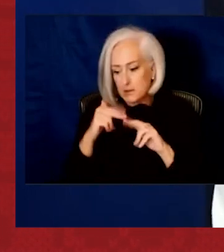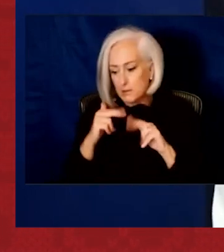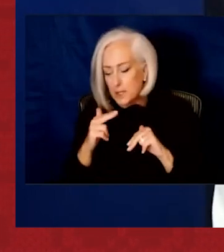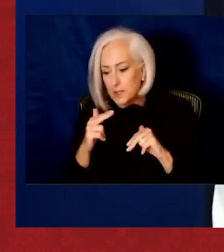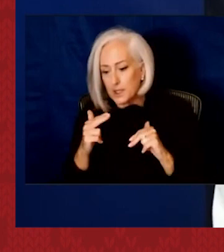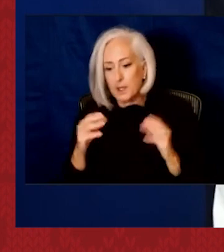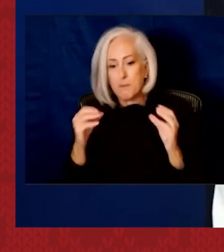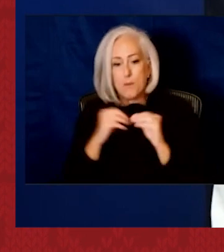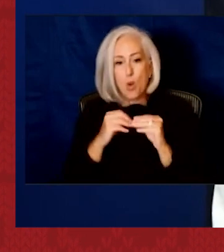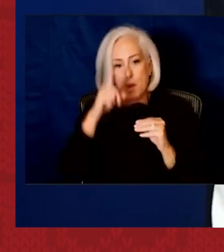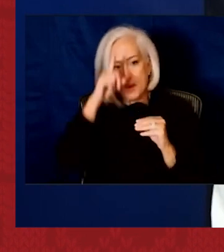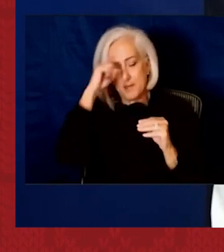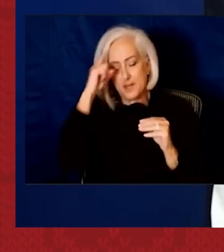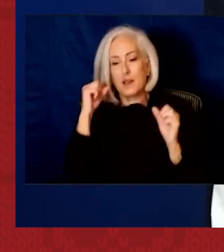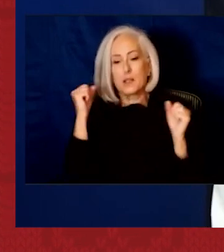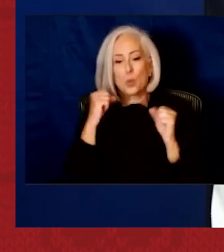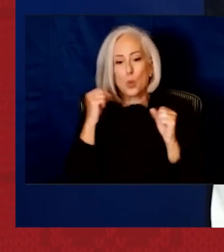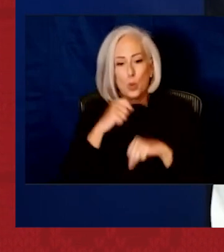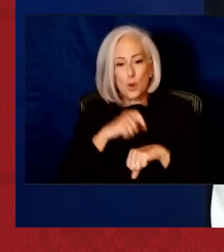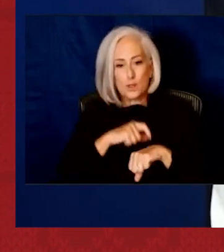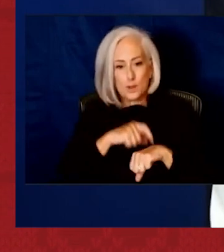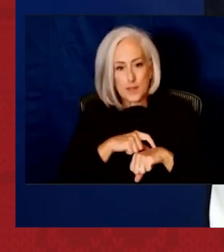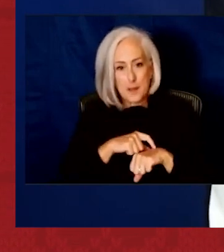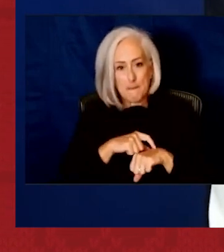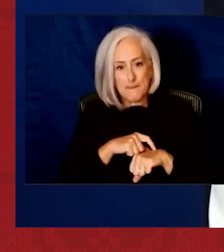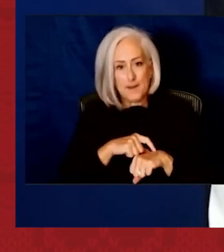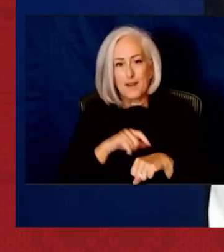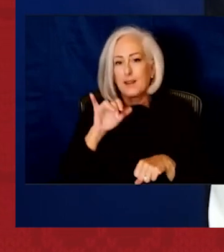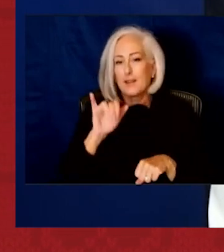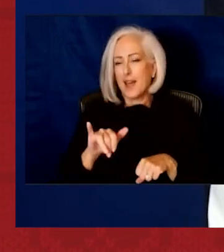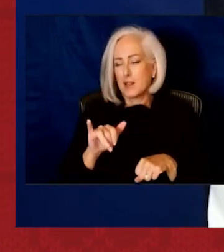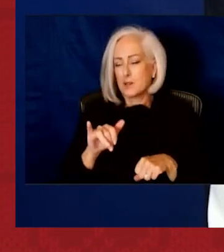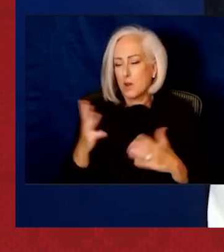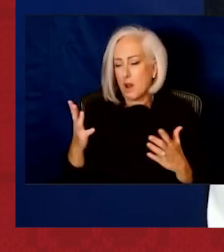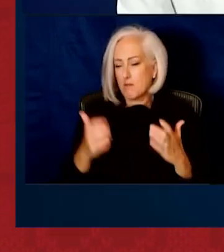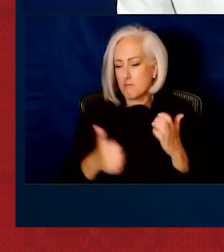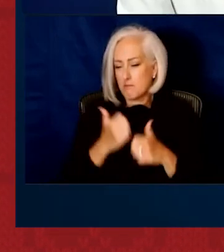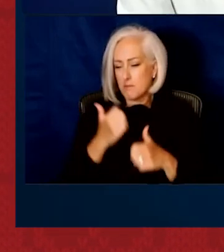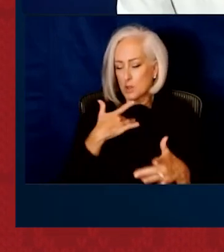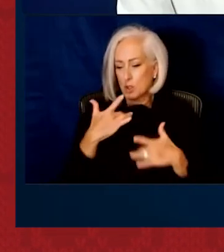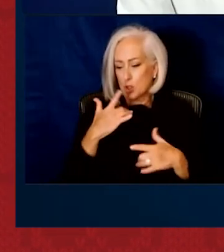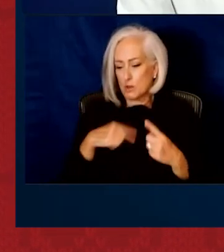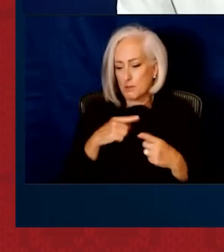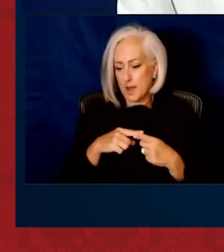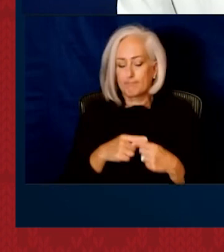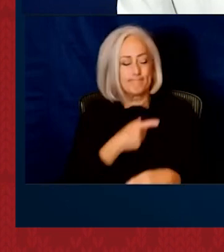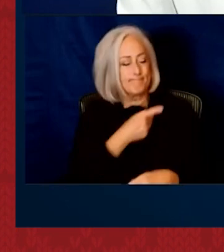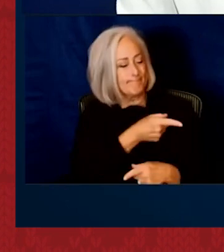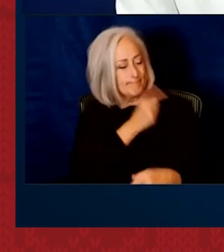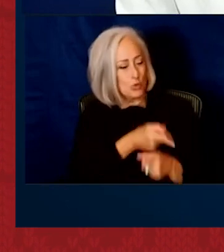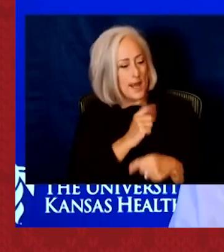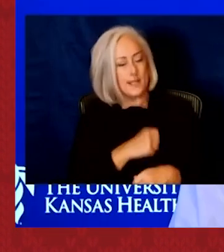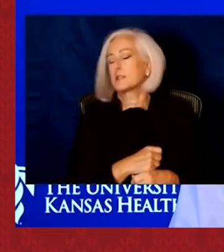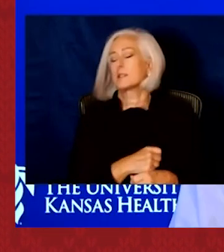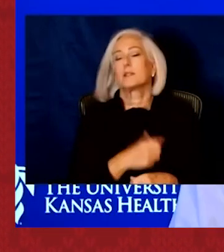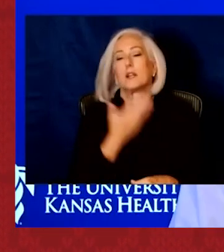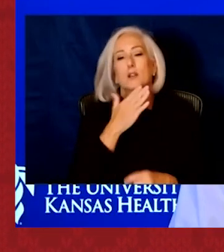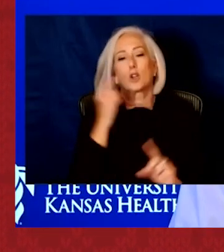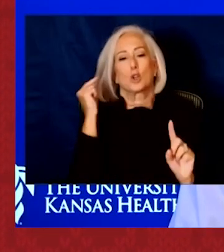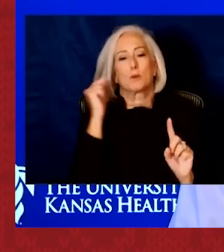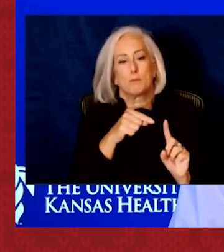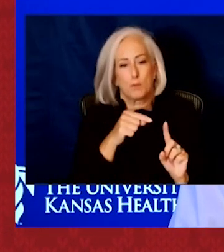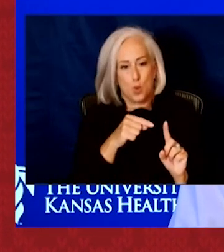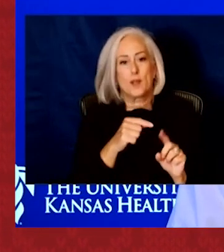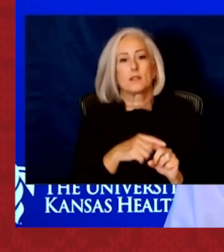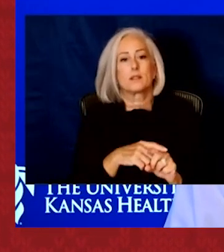program, but that's the thing I think we have to be most concerned about. I think you're exactly right, and you bring up a good point about moving inside. People will be